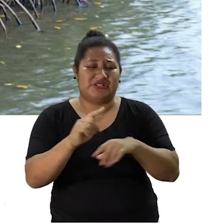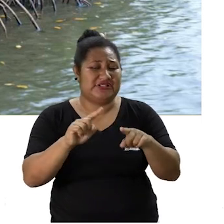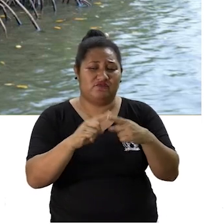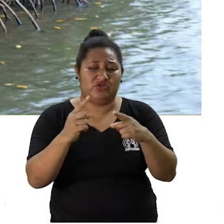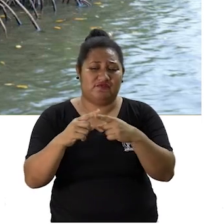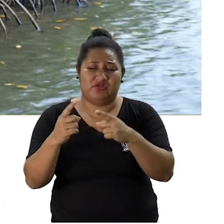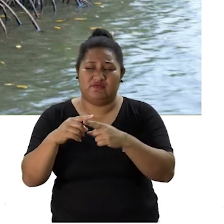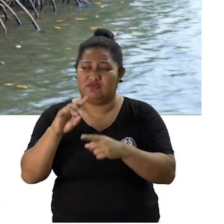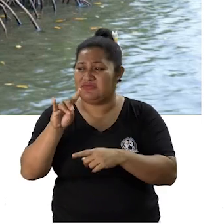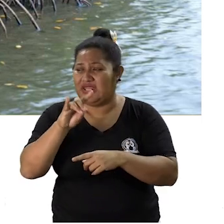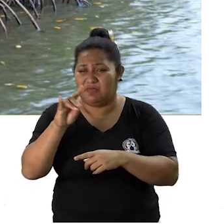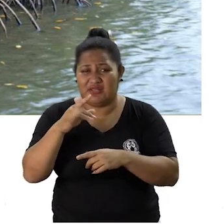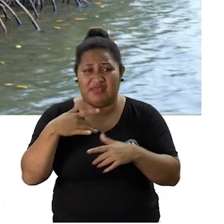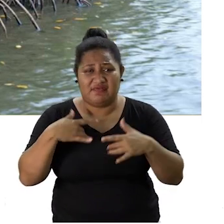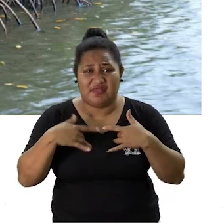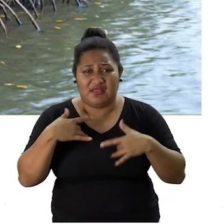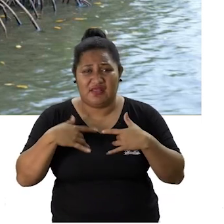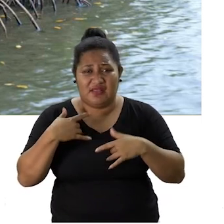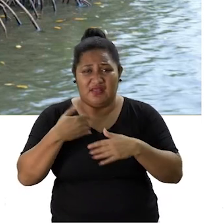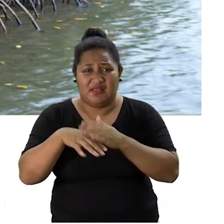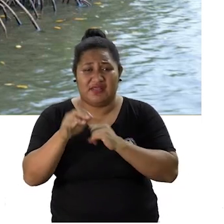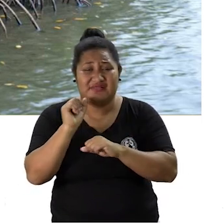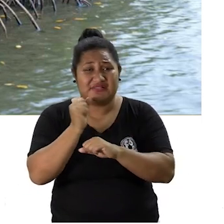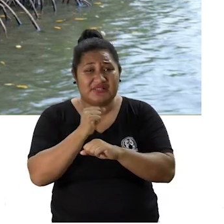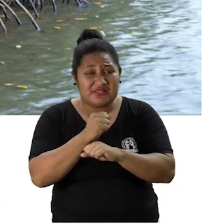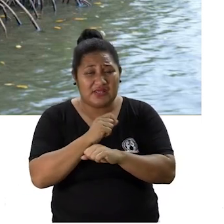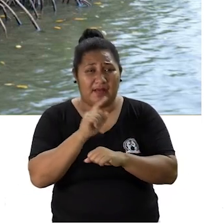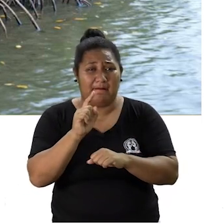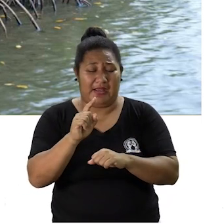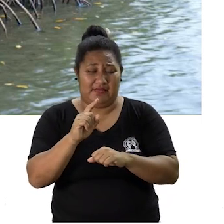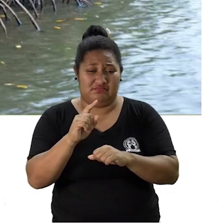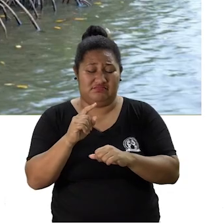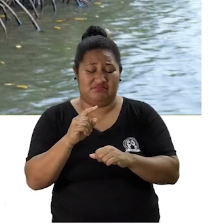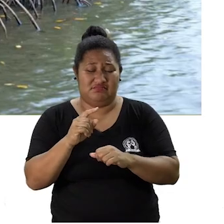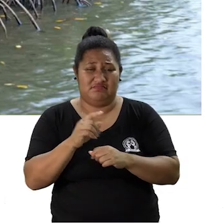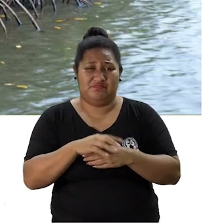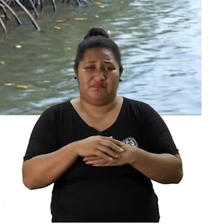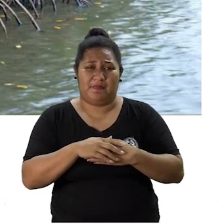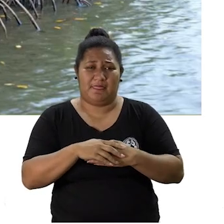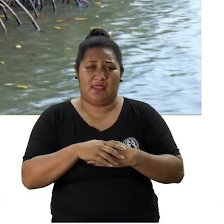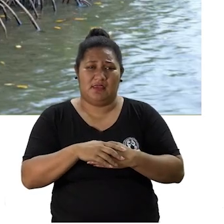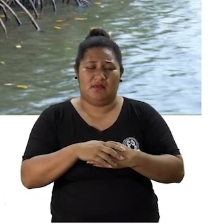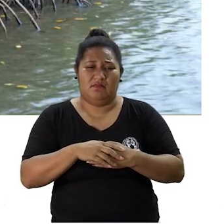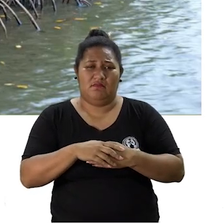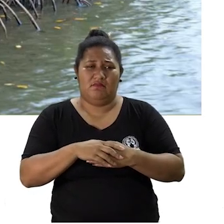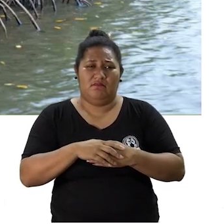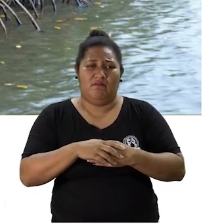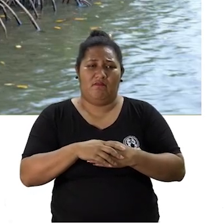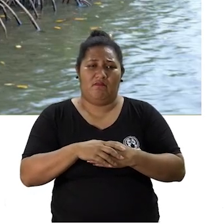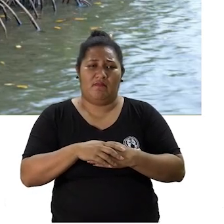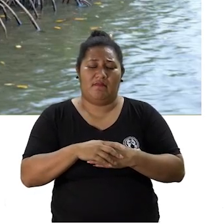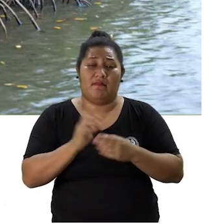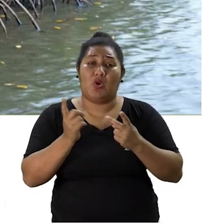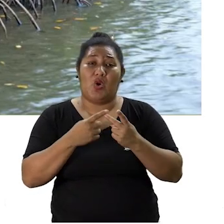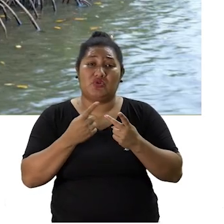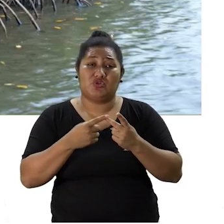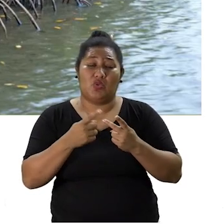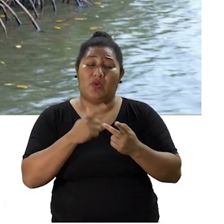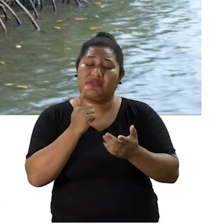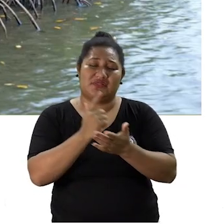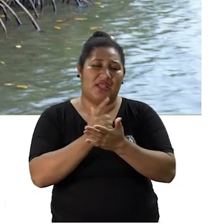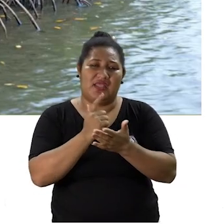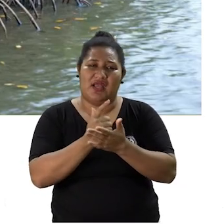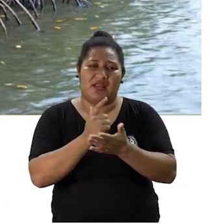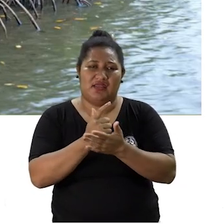species of fish and marine life organisms, but also e te leifulona o